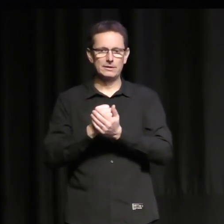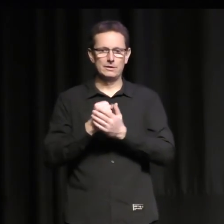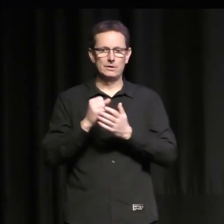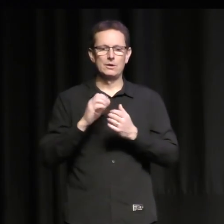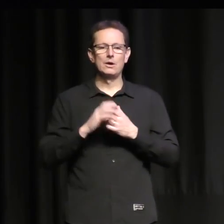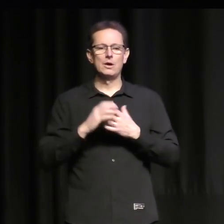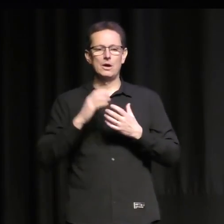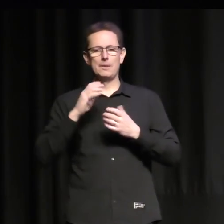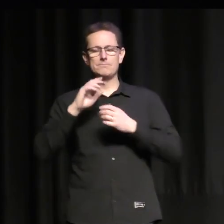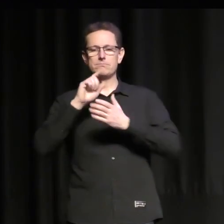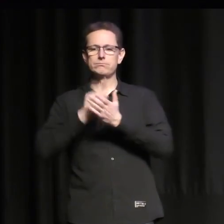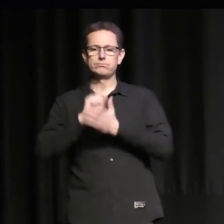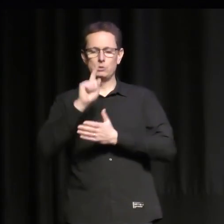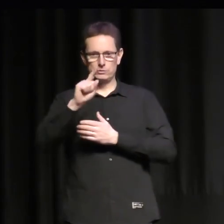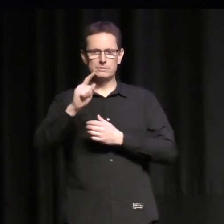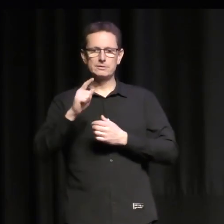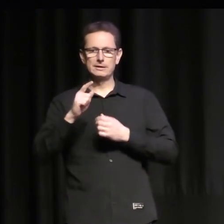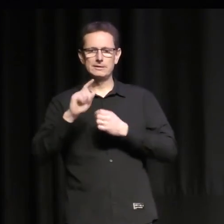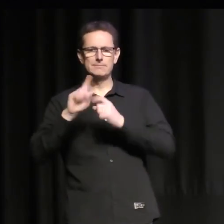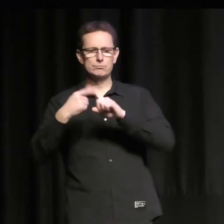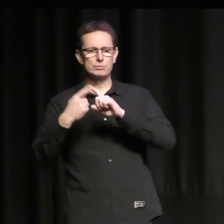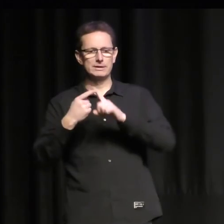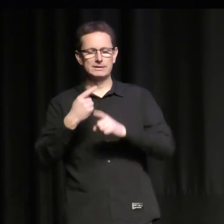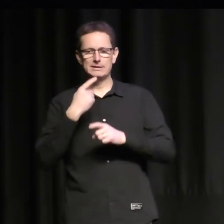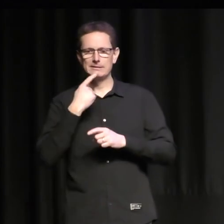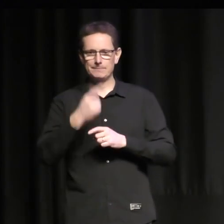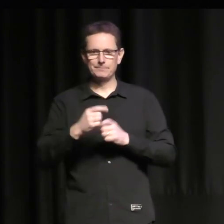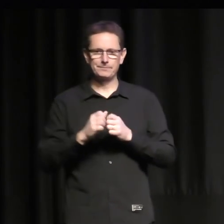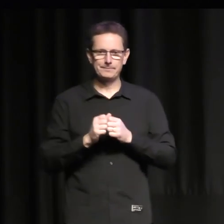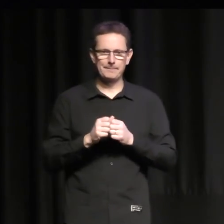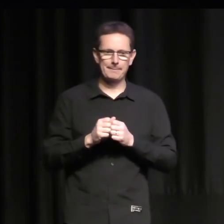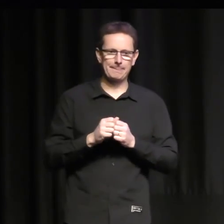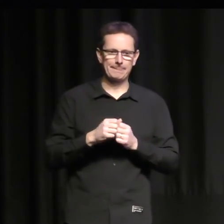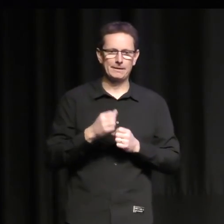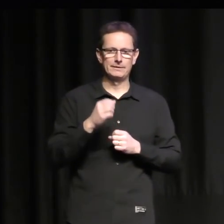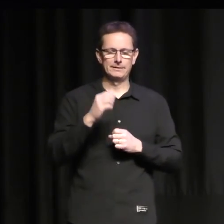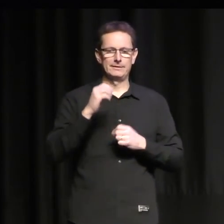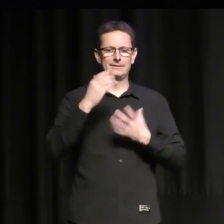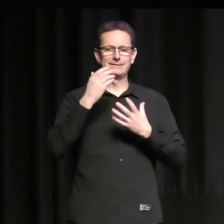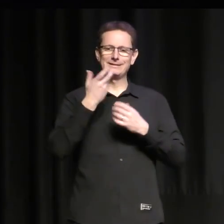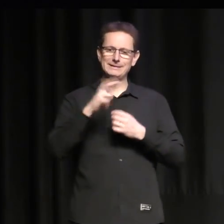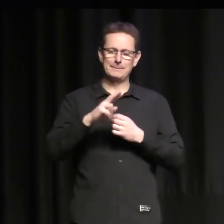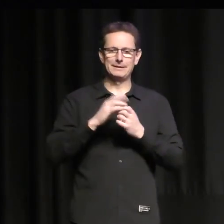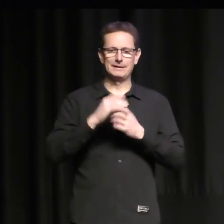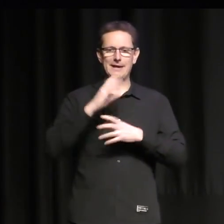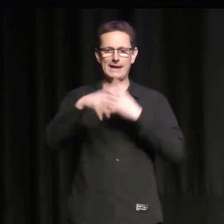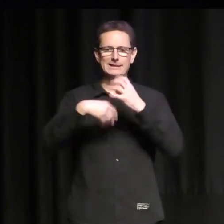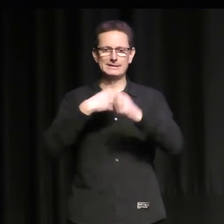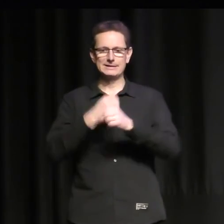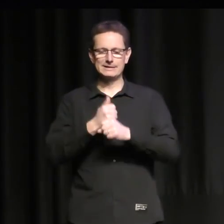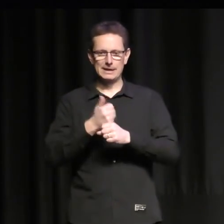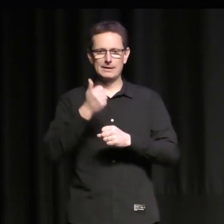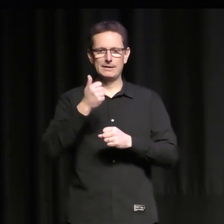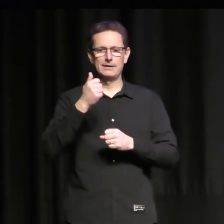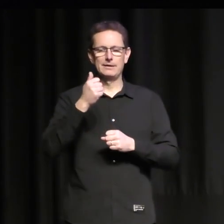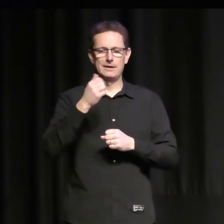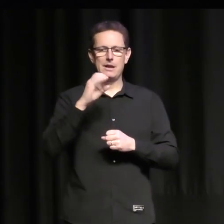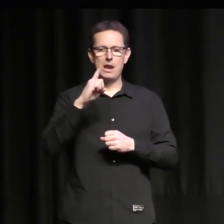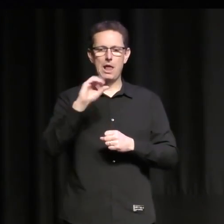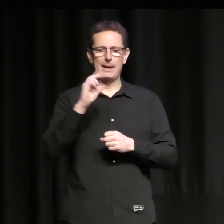favour. I'm delighted, for example, that Jeremy Corbyn and John McDonnell in the British Labour Party have come out essentially in